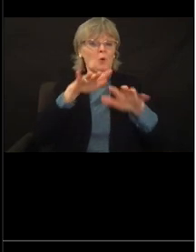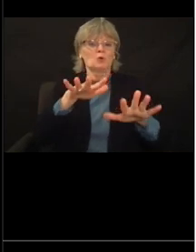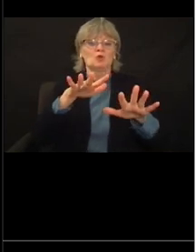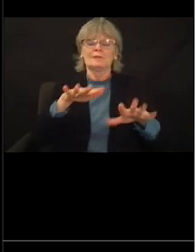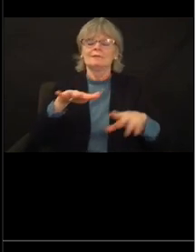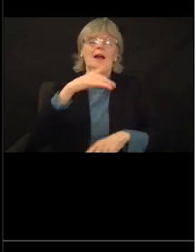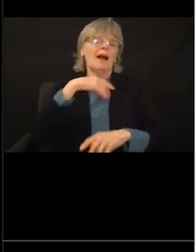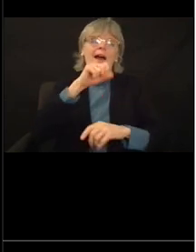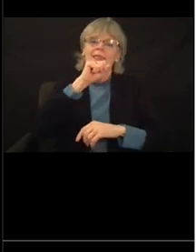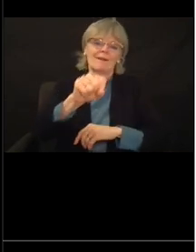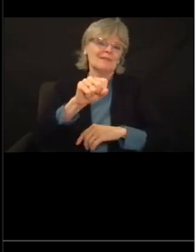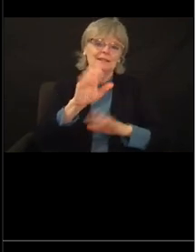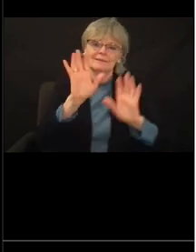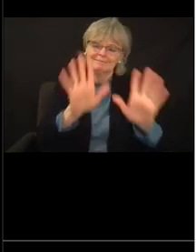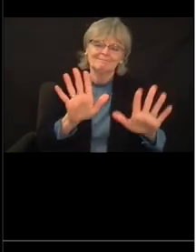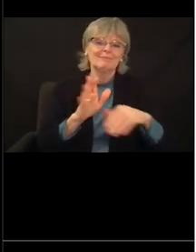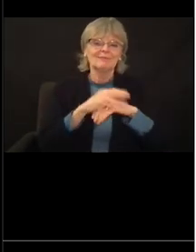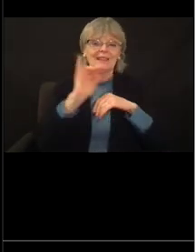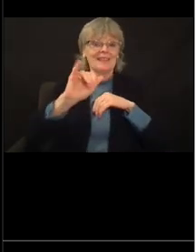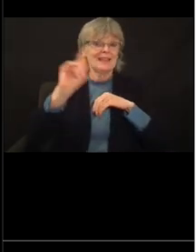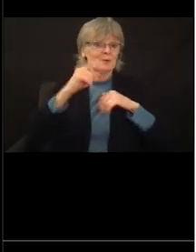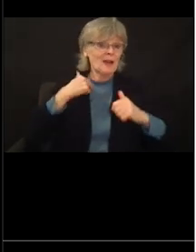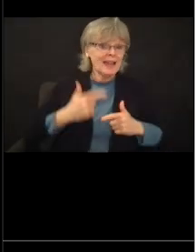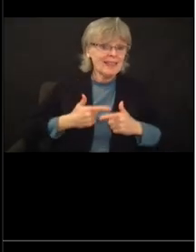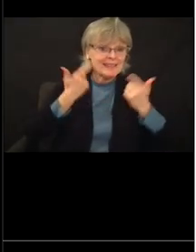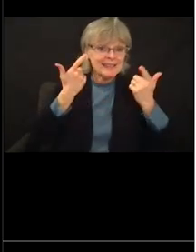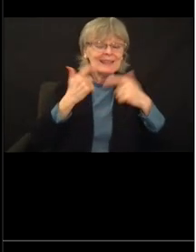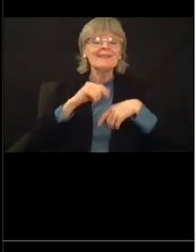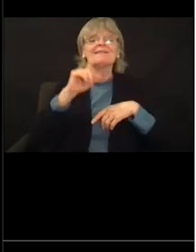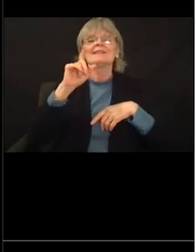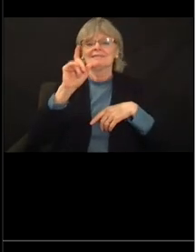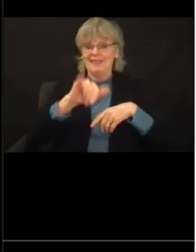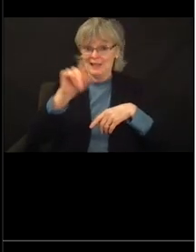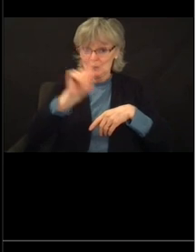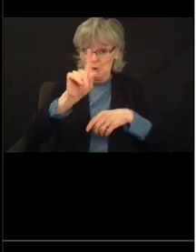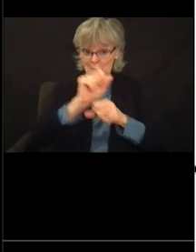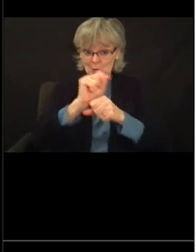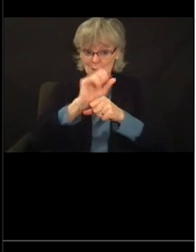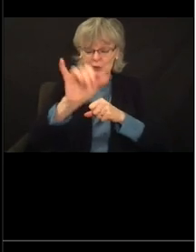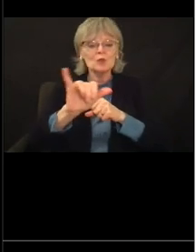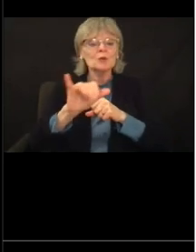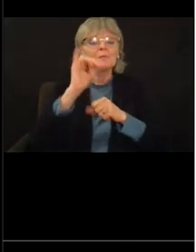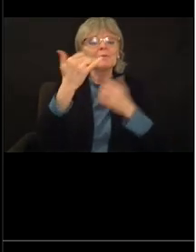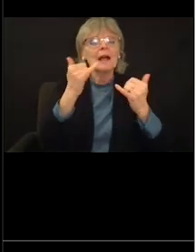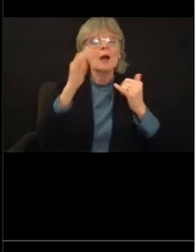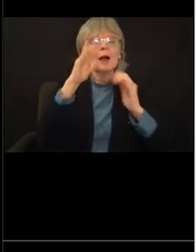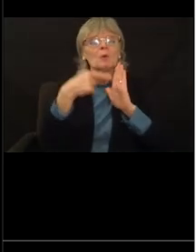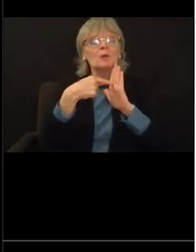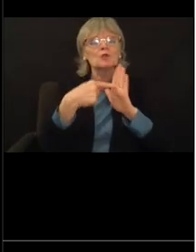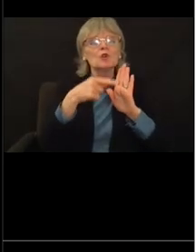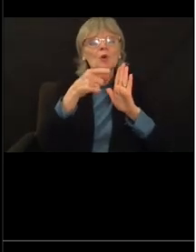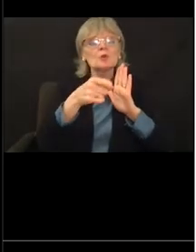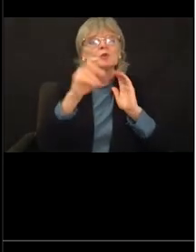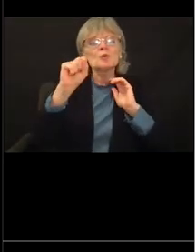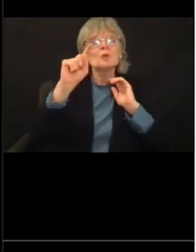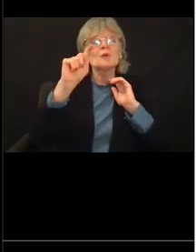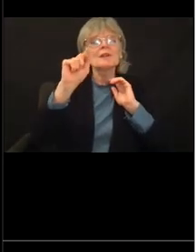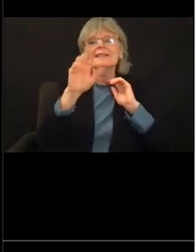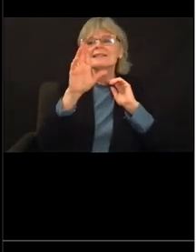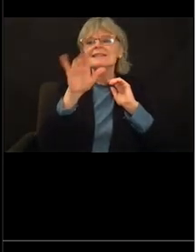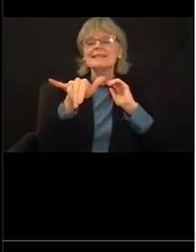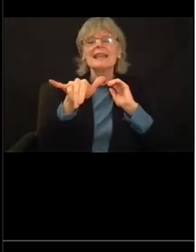love it. So that's where I live, that's where I work. And I can show you a little bit more. I know Stacy shared